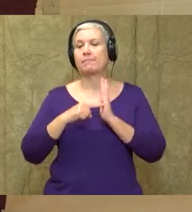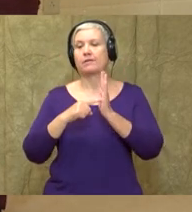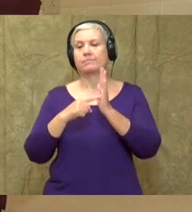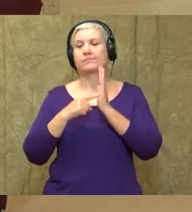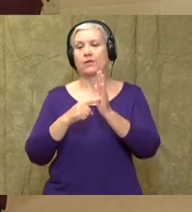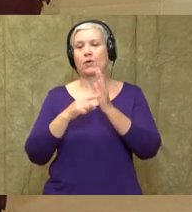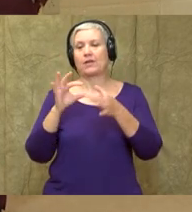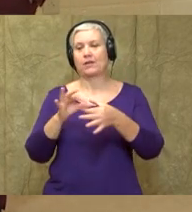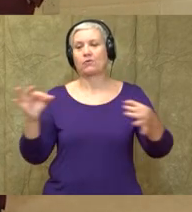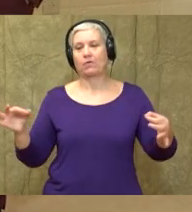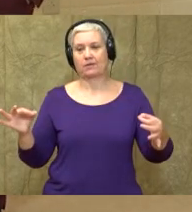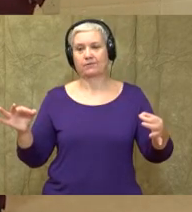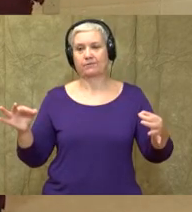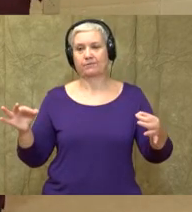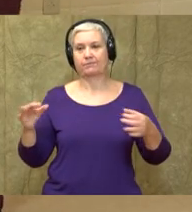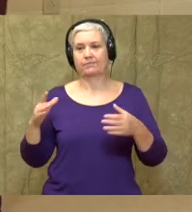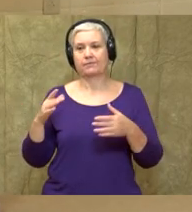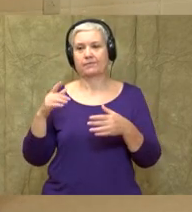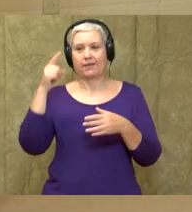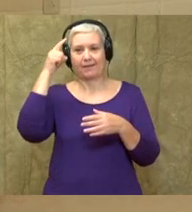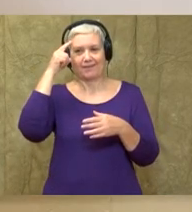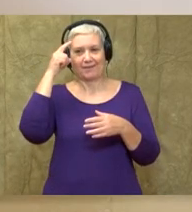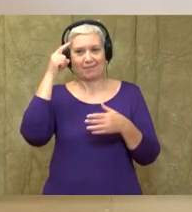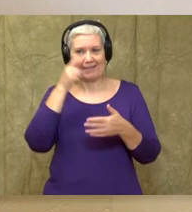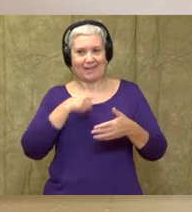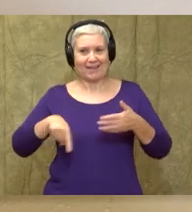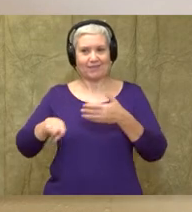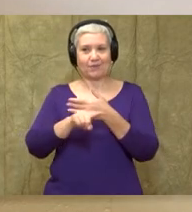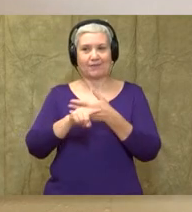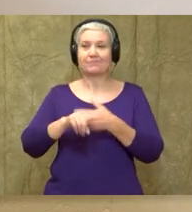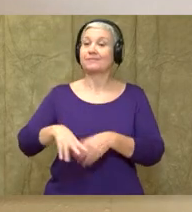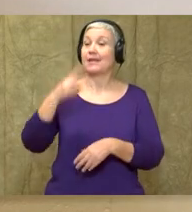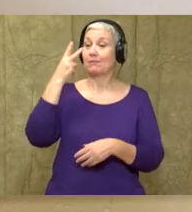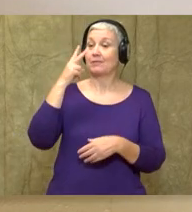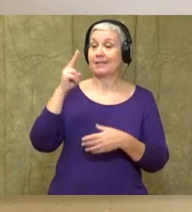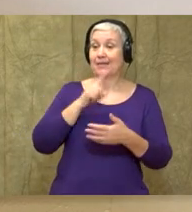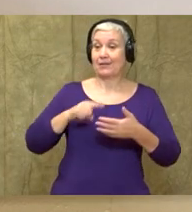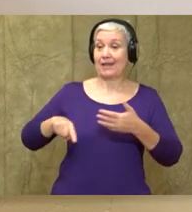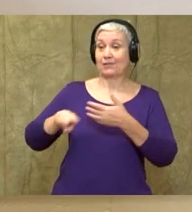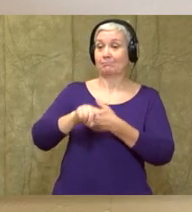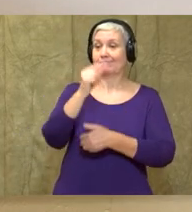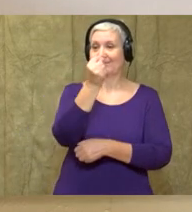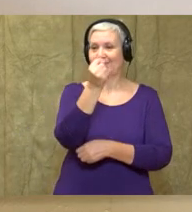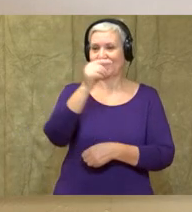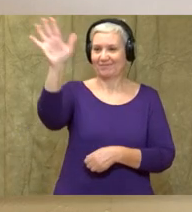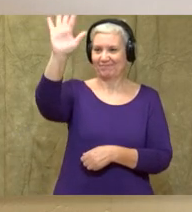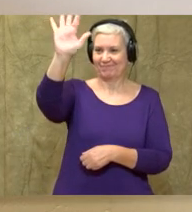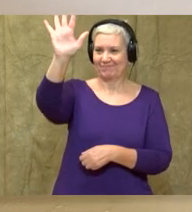equation? So as you think about that for next week, we're going to wrap up, and I will see you all next Tuesday.